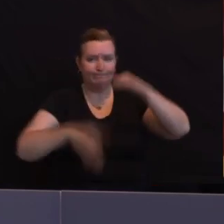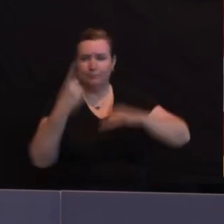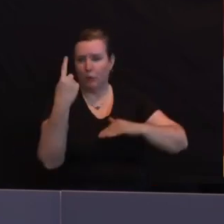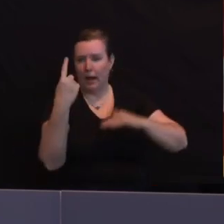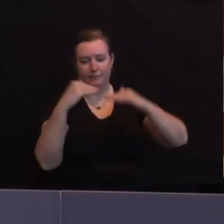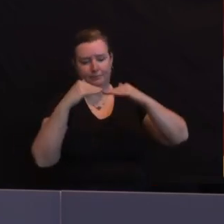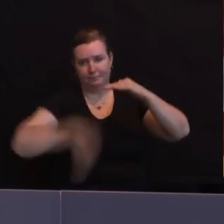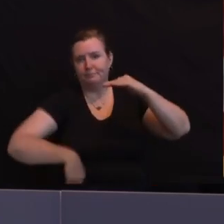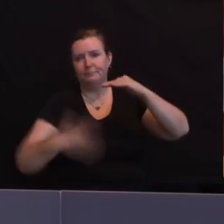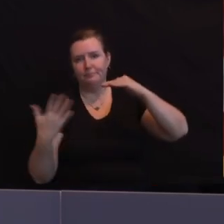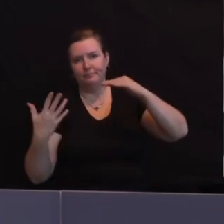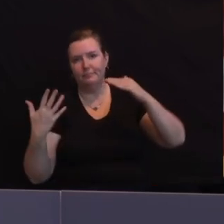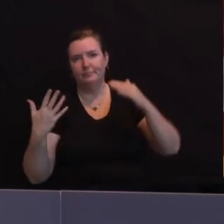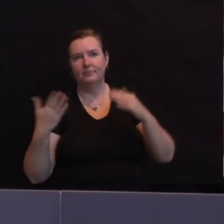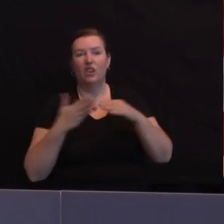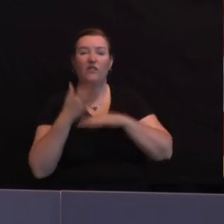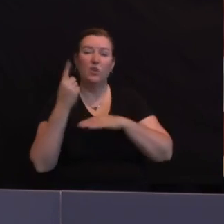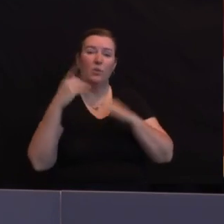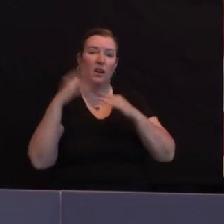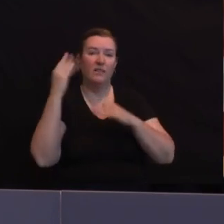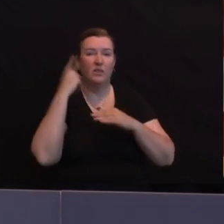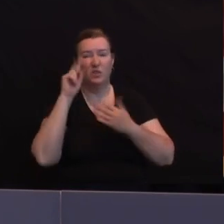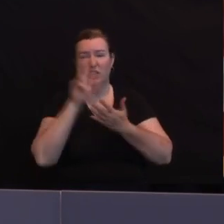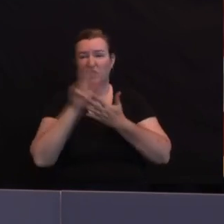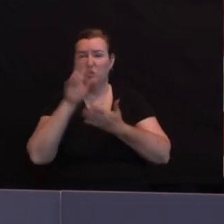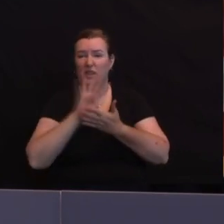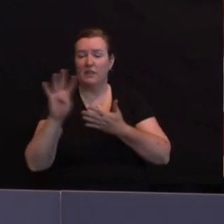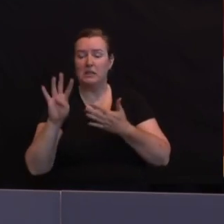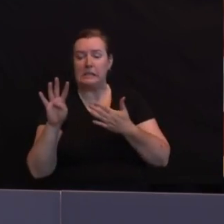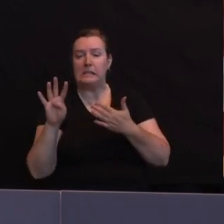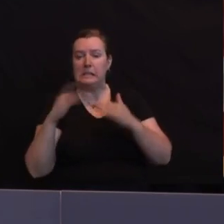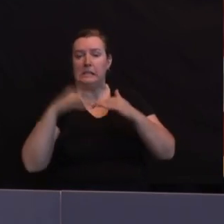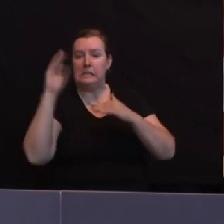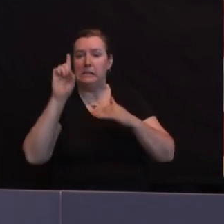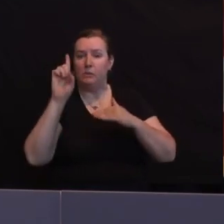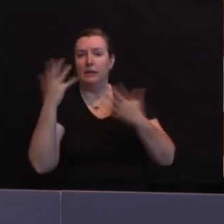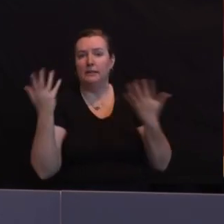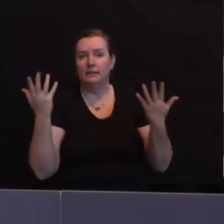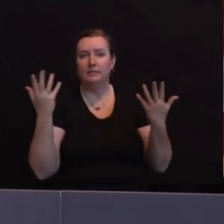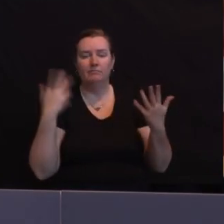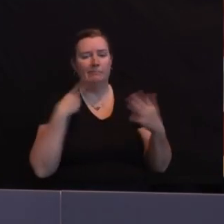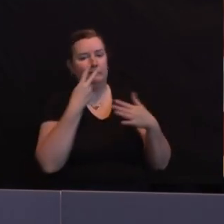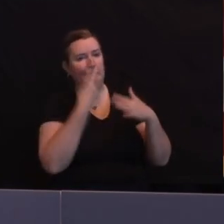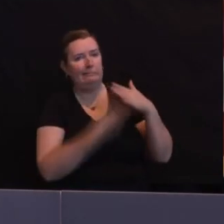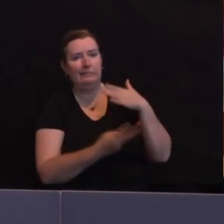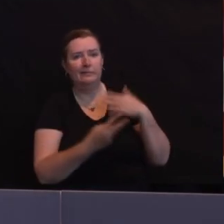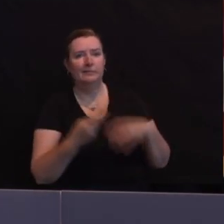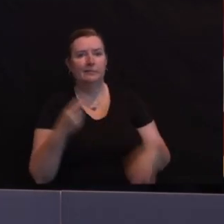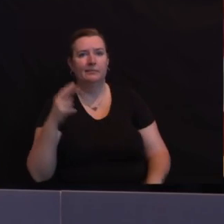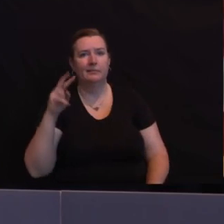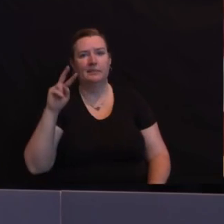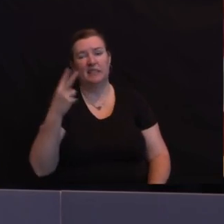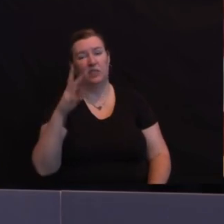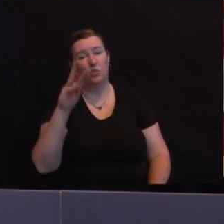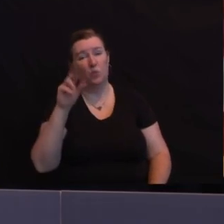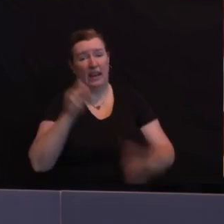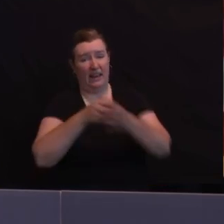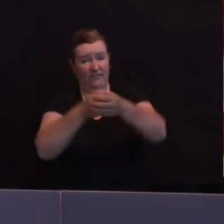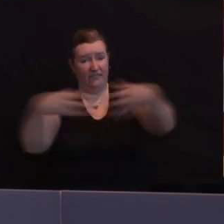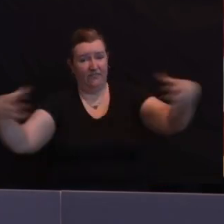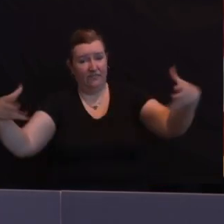been over 1 for several weeks now. We are anticipating a second wave, and we